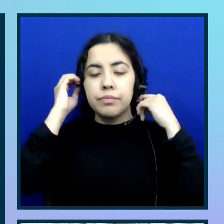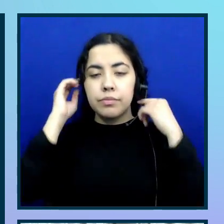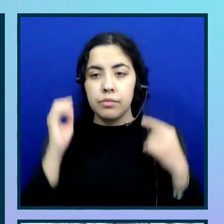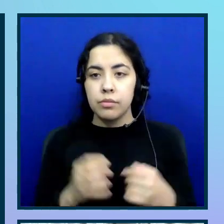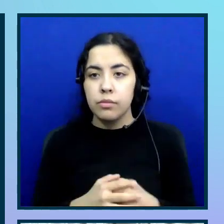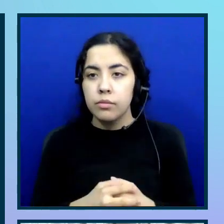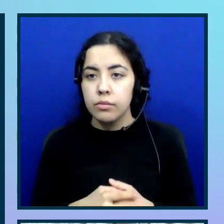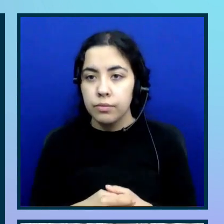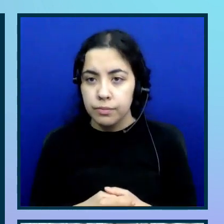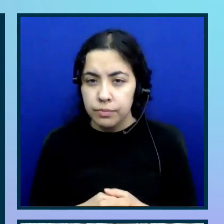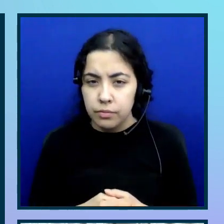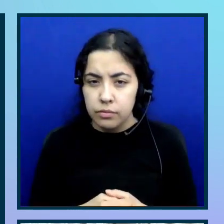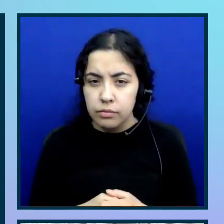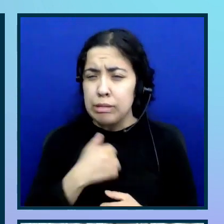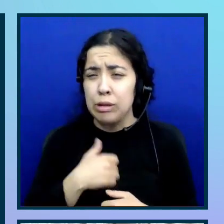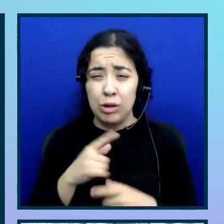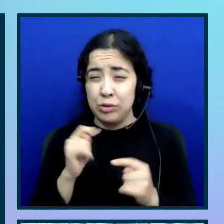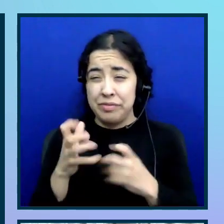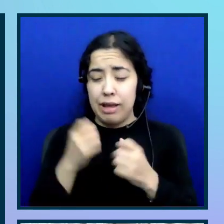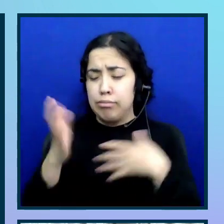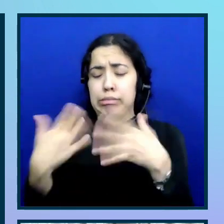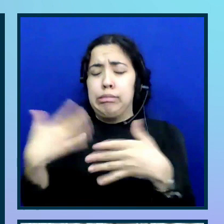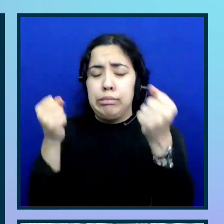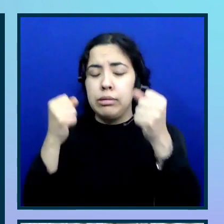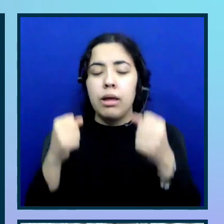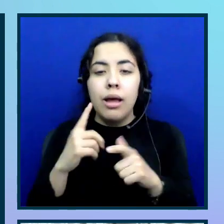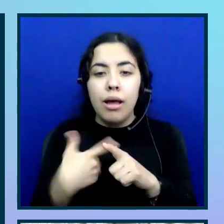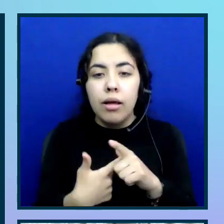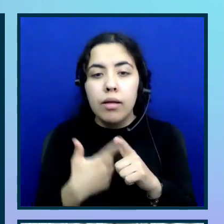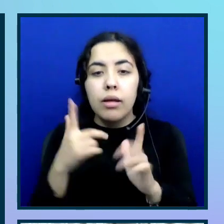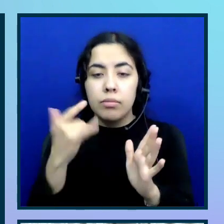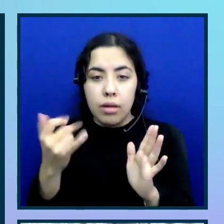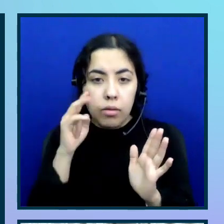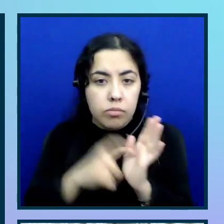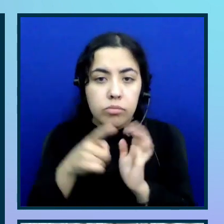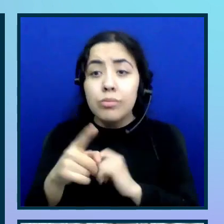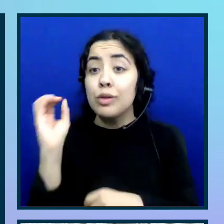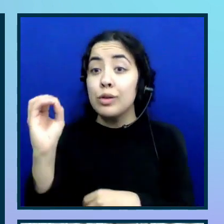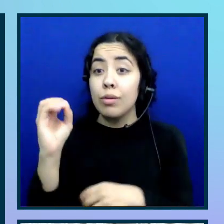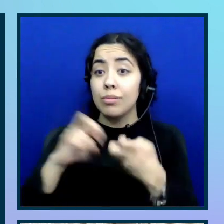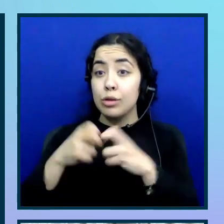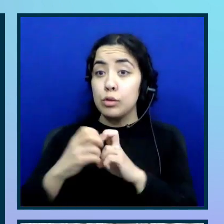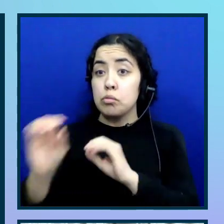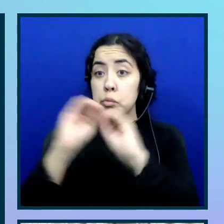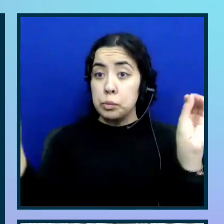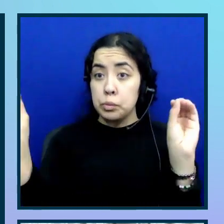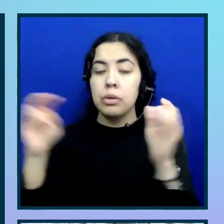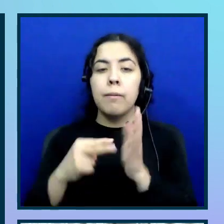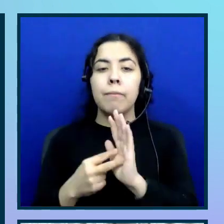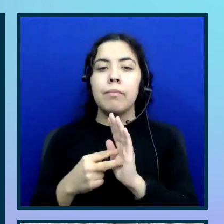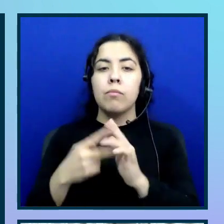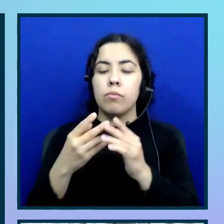Oops. I went a little too fast, I apologize. And now we can see we have 0 issues found. So we've resolved issues